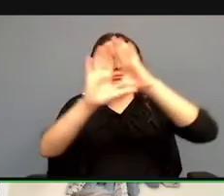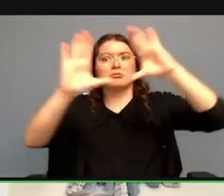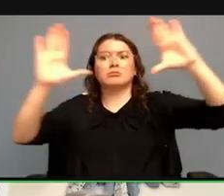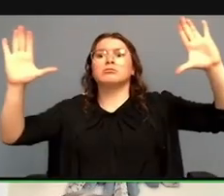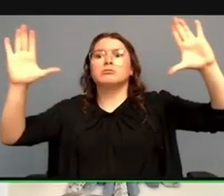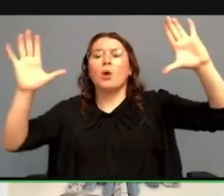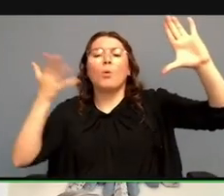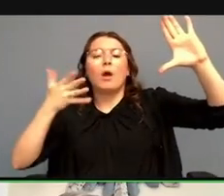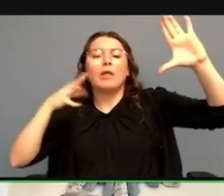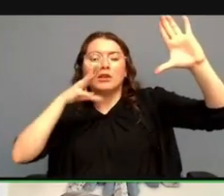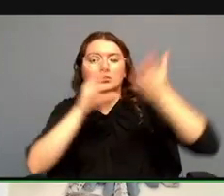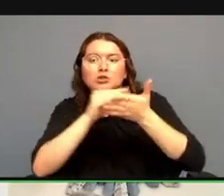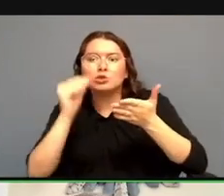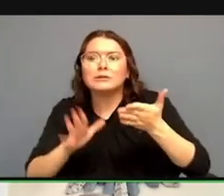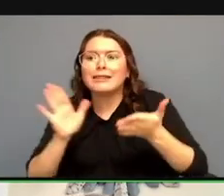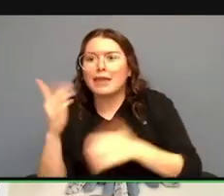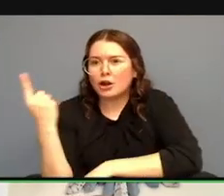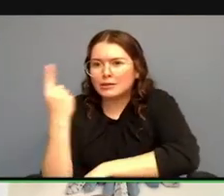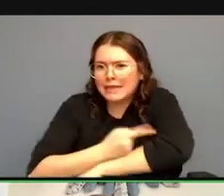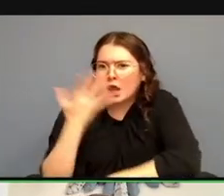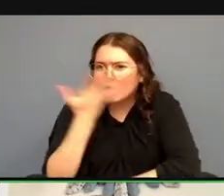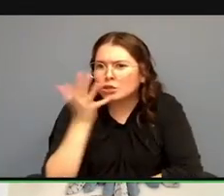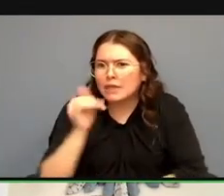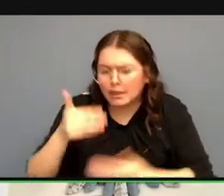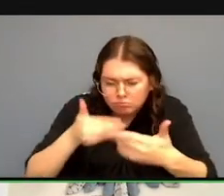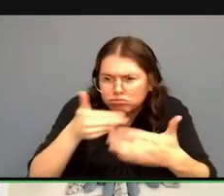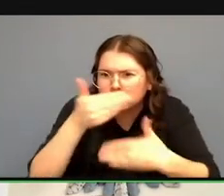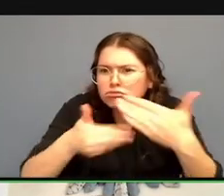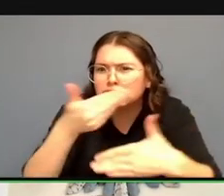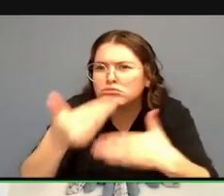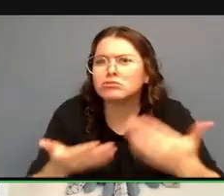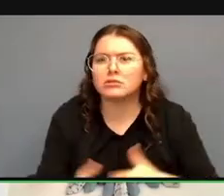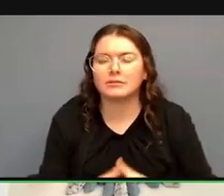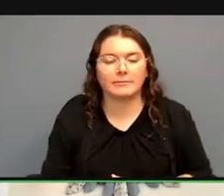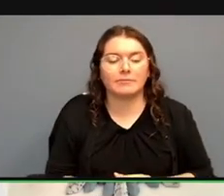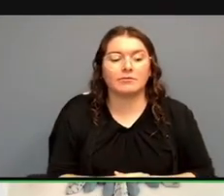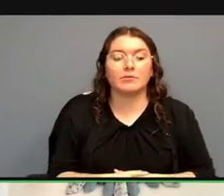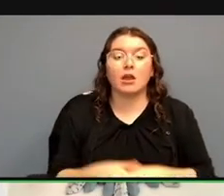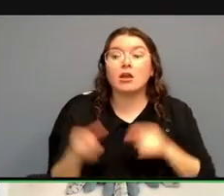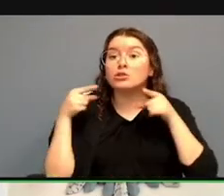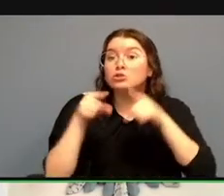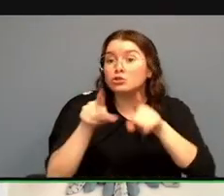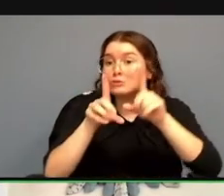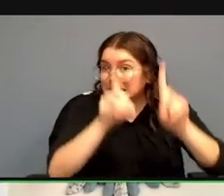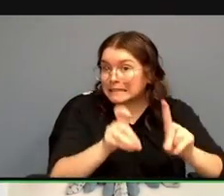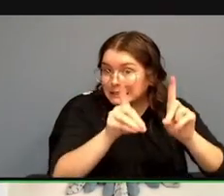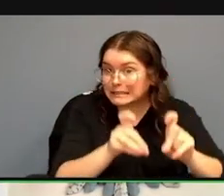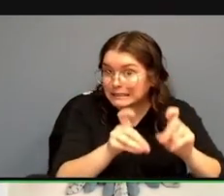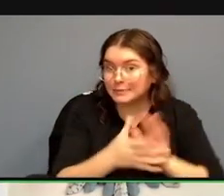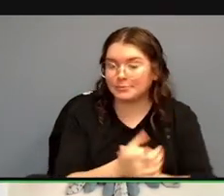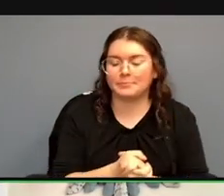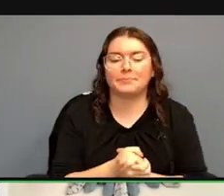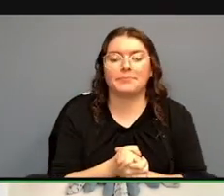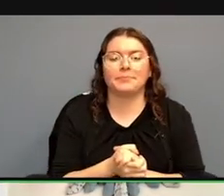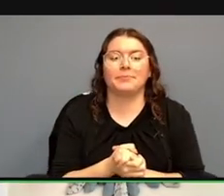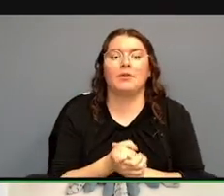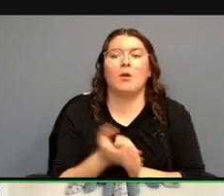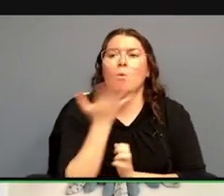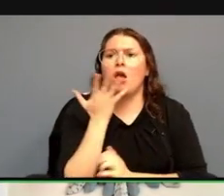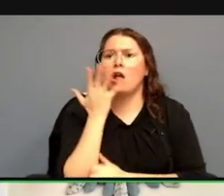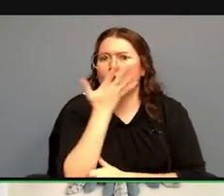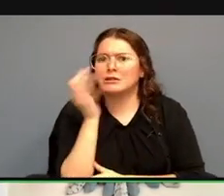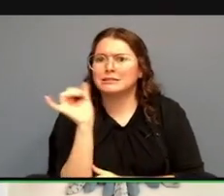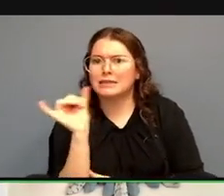looks like. And then during testing, what it looks like can